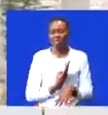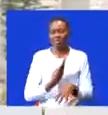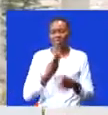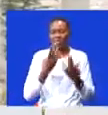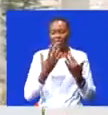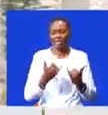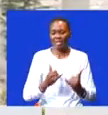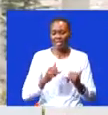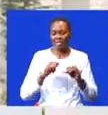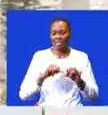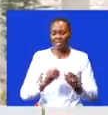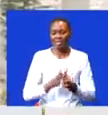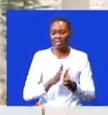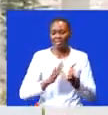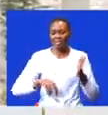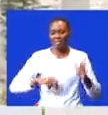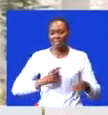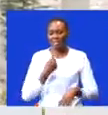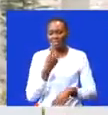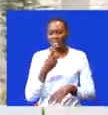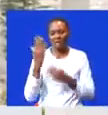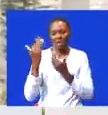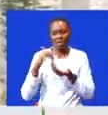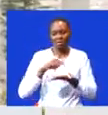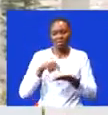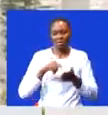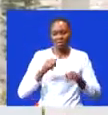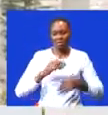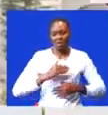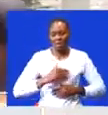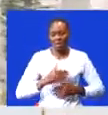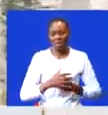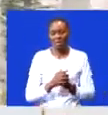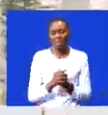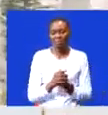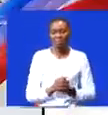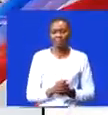stand by what we are saying, and we hope it's going to honor what we have communicated to him.